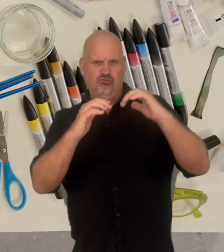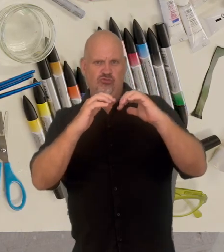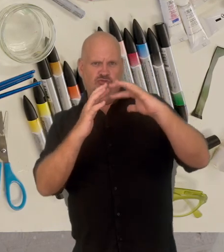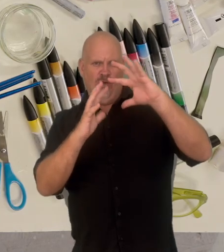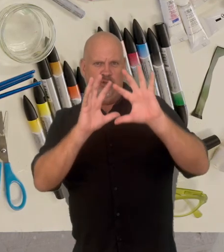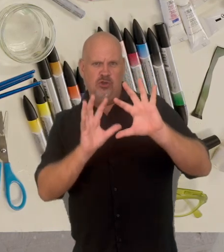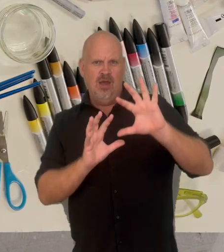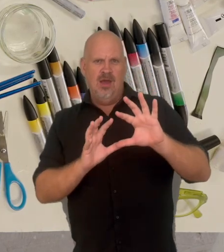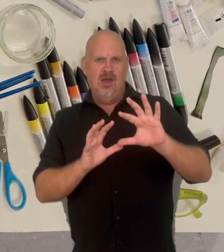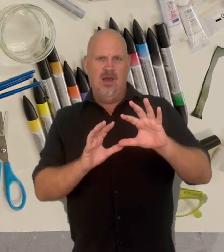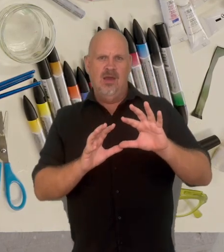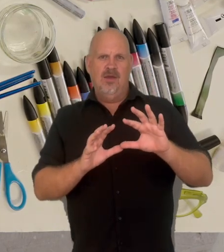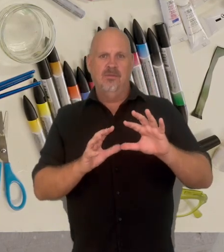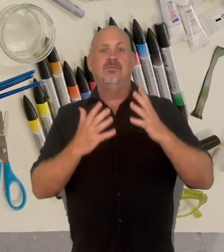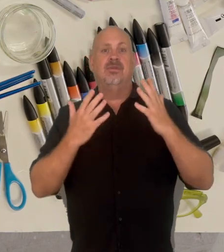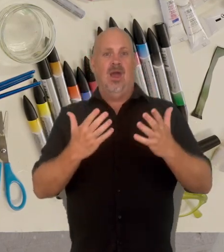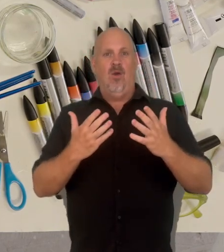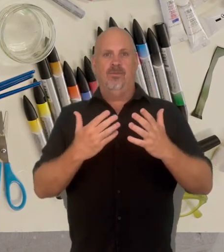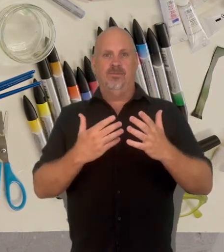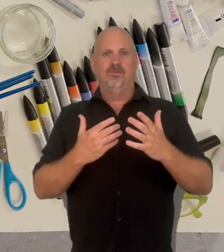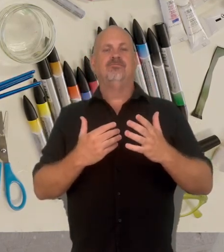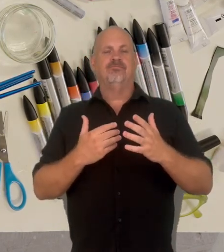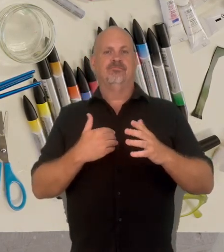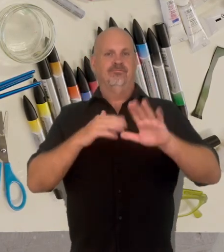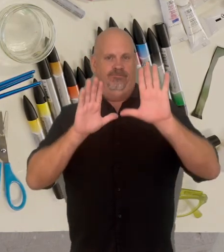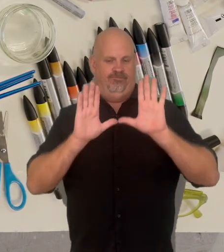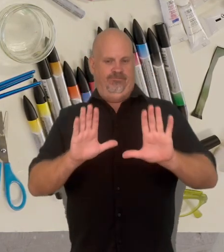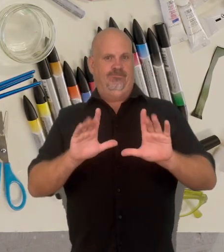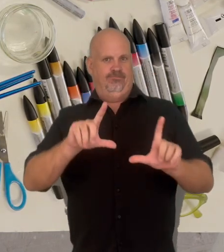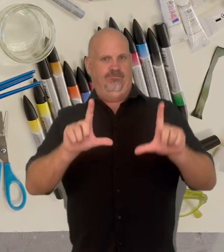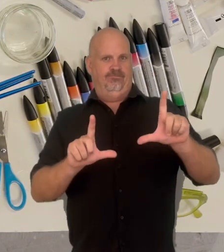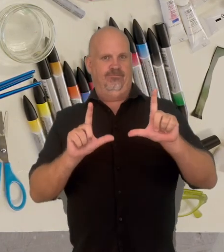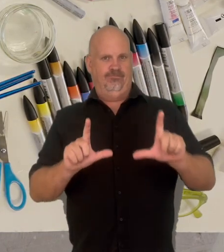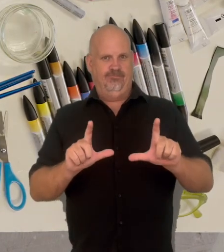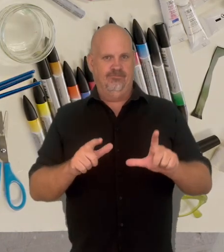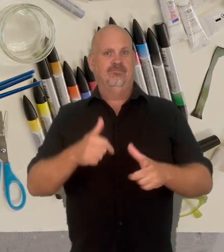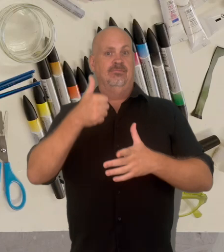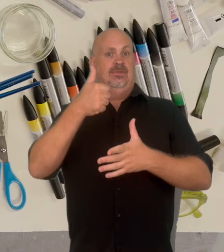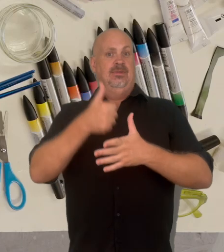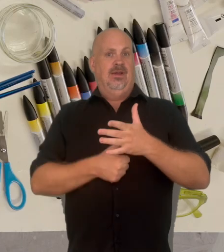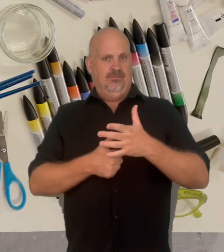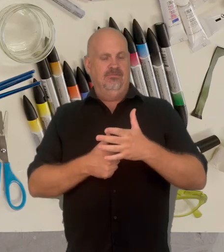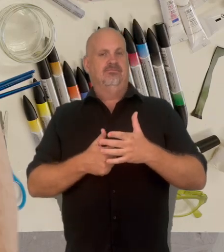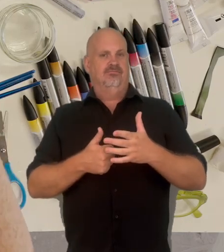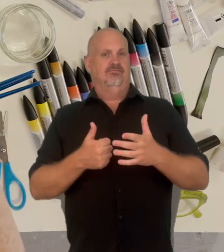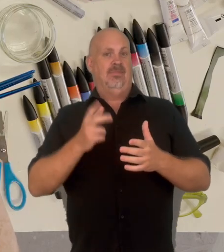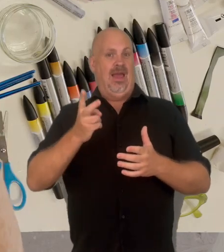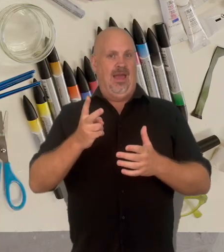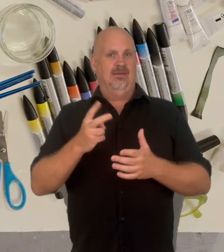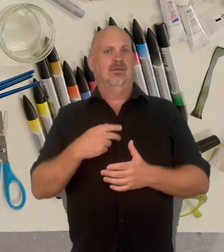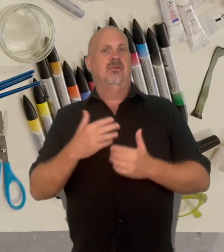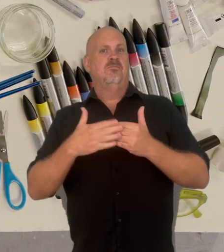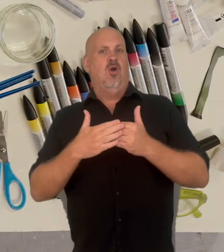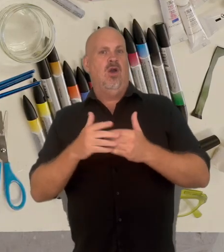turn it upside down and we're going to start again. And we're going to bring in some more colors. So I'm going to get these, I'm